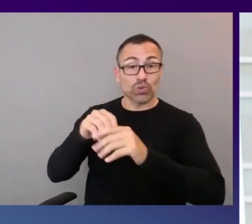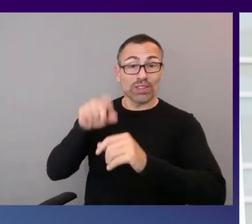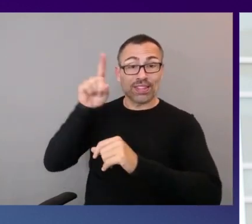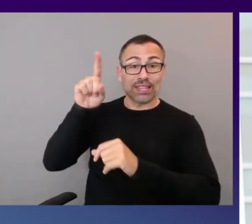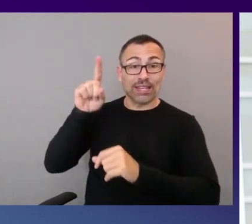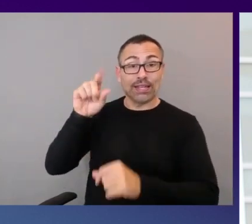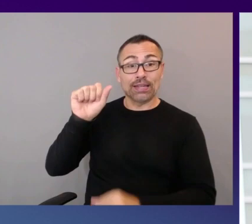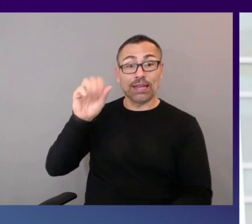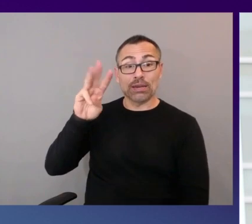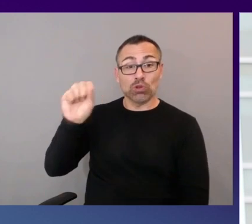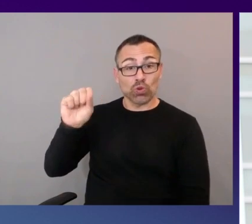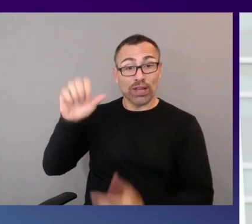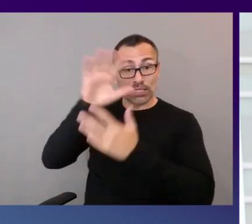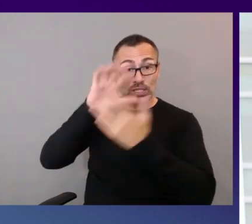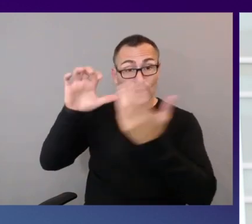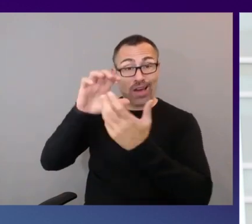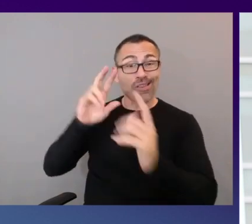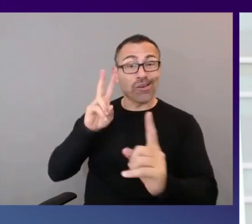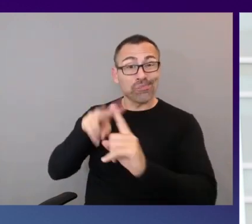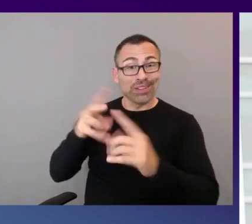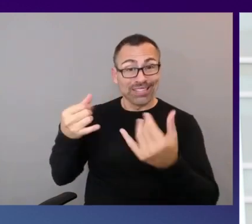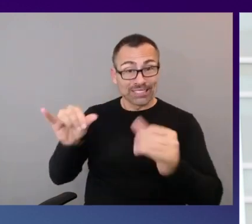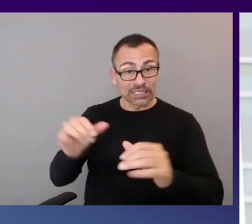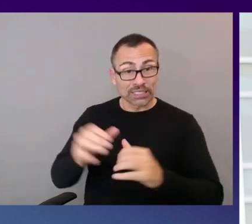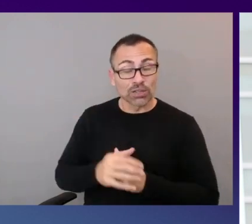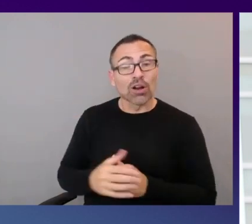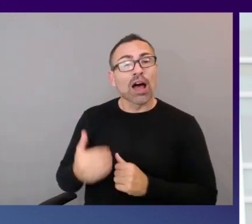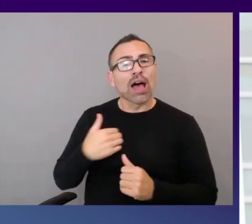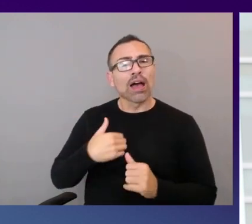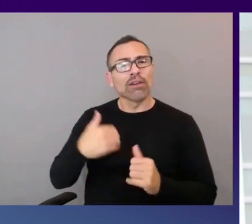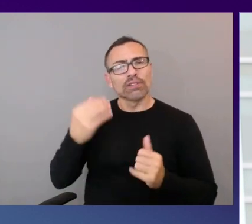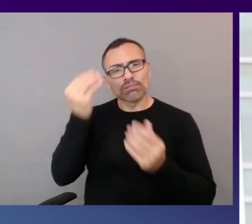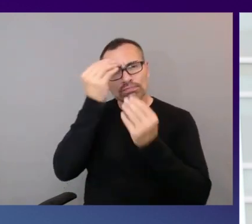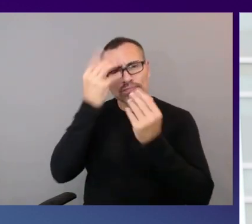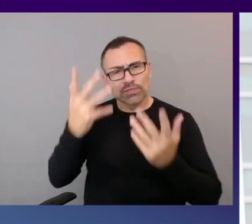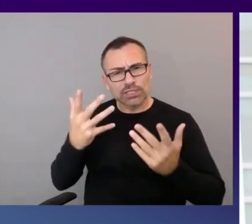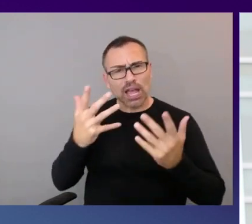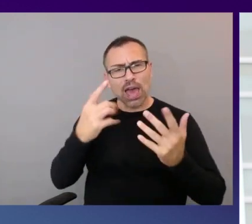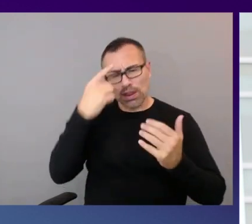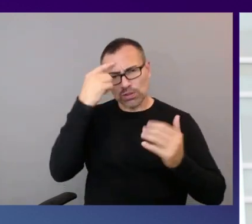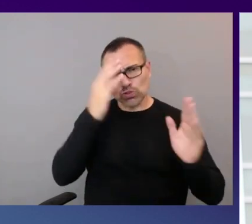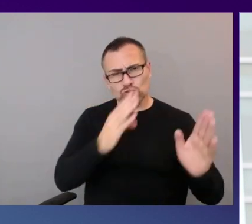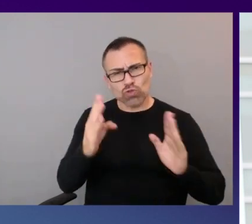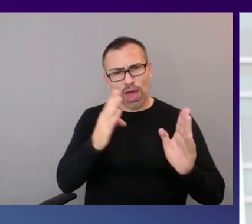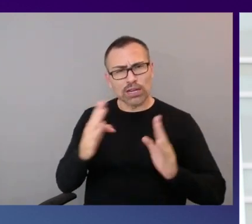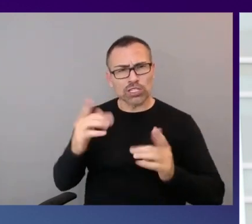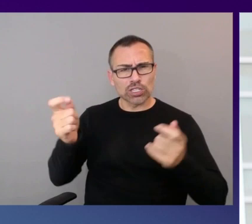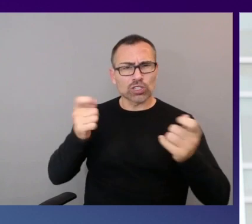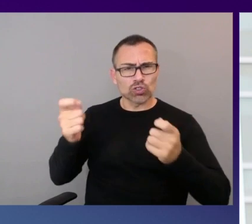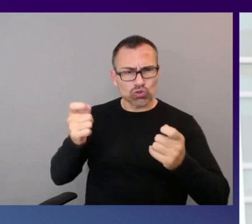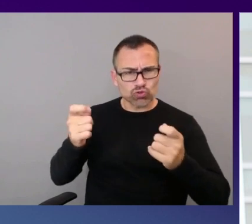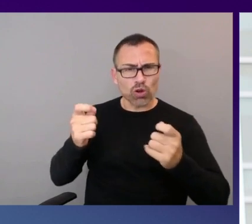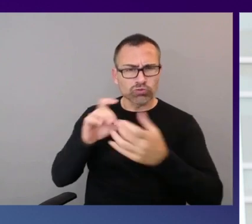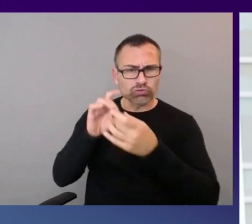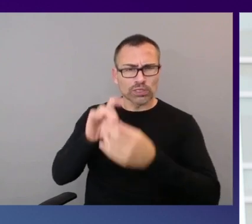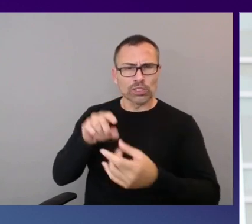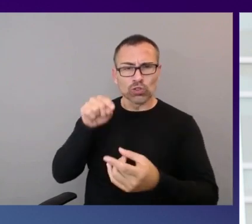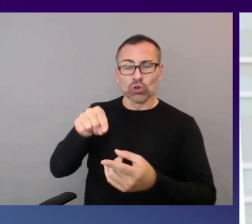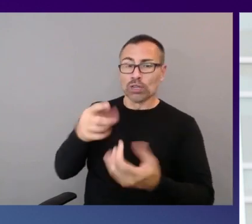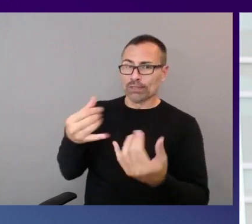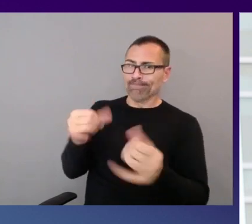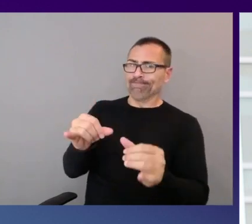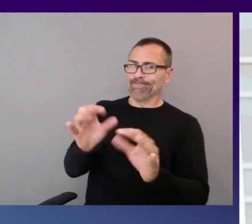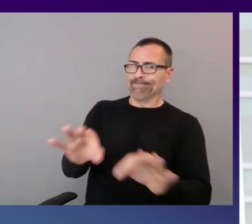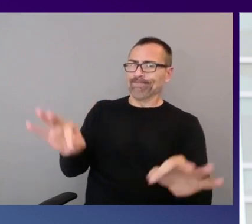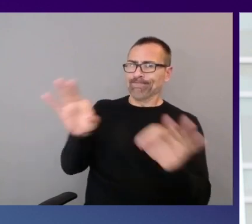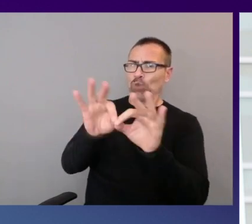that having a data strategy and having those controls around it still are extremely important and generative, and it plays a